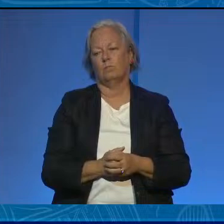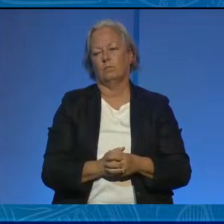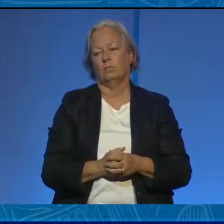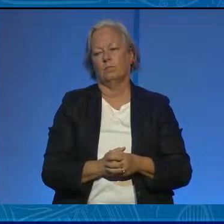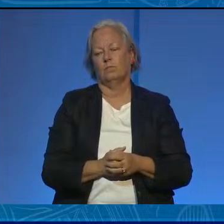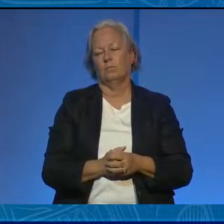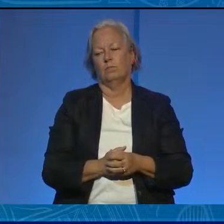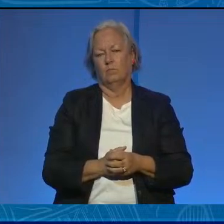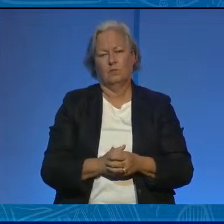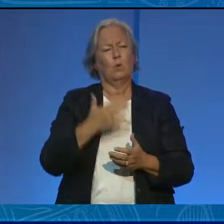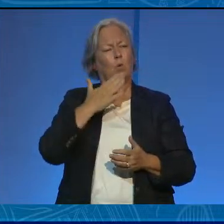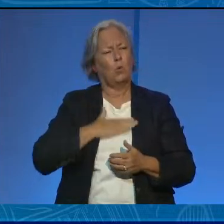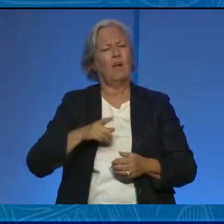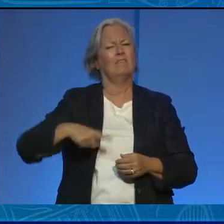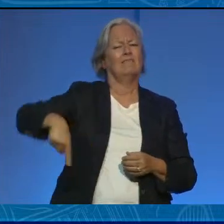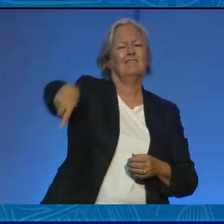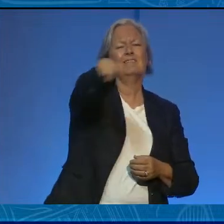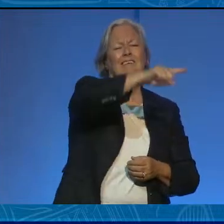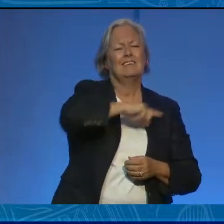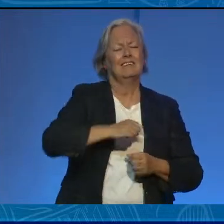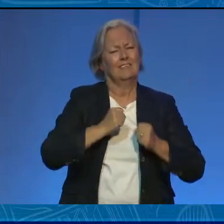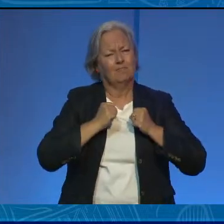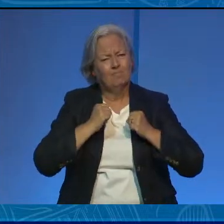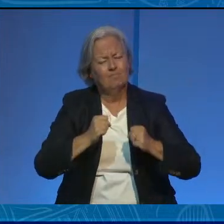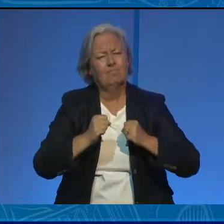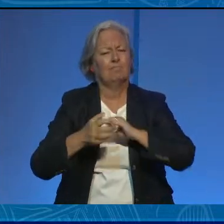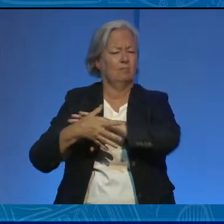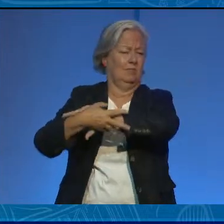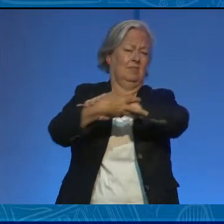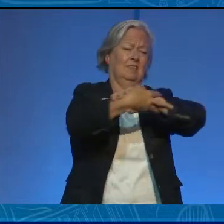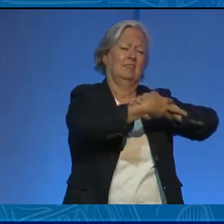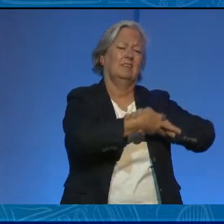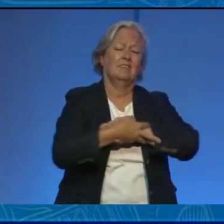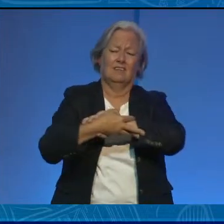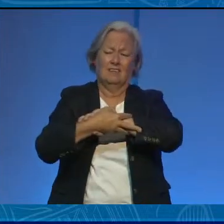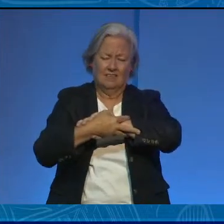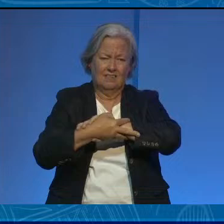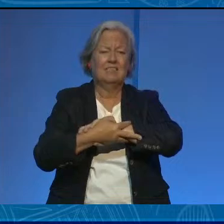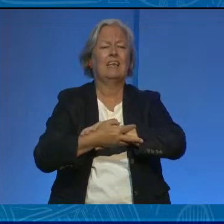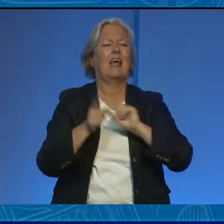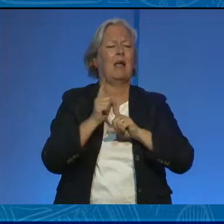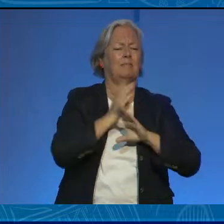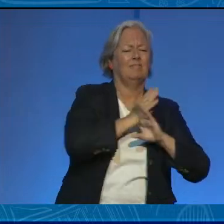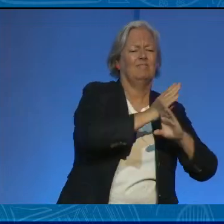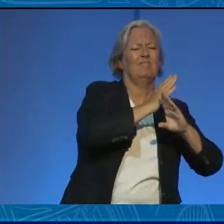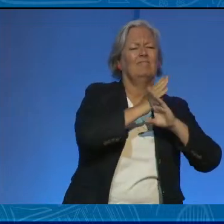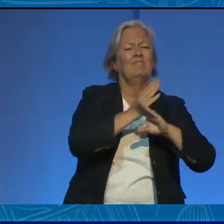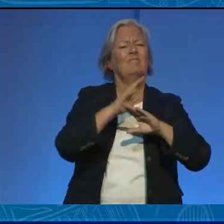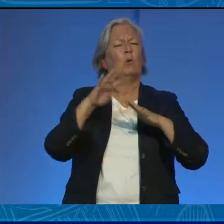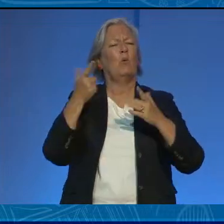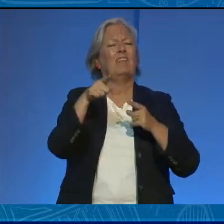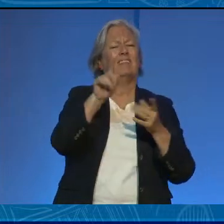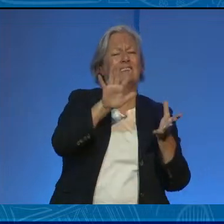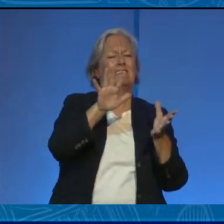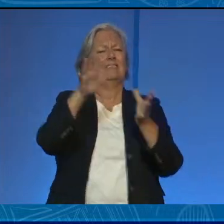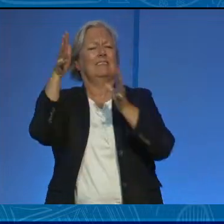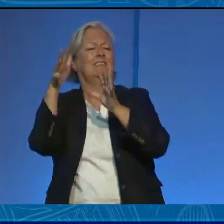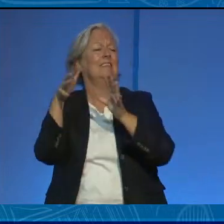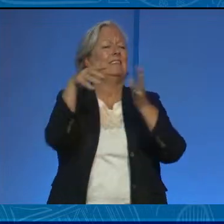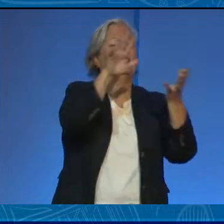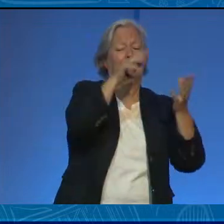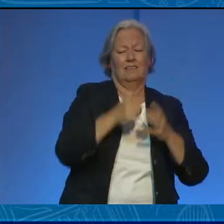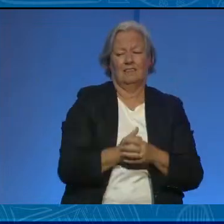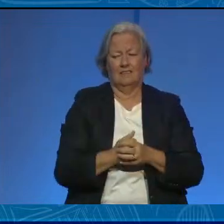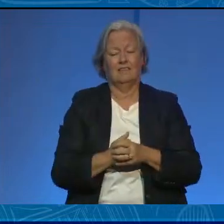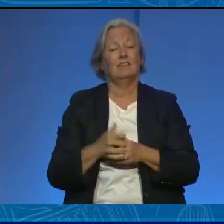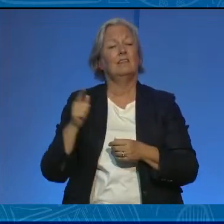Let us cooperate for the future to prevent risks from becoming disasters. To that end, the United Nations system, with